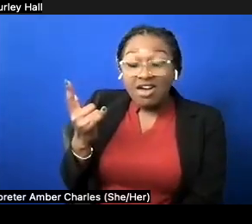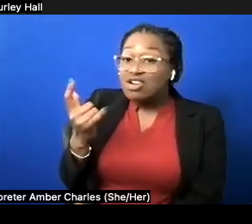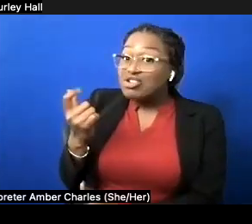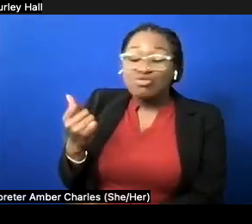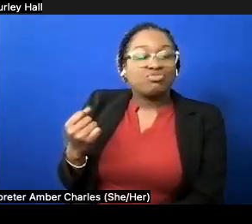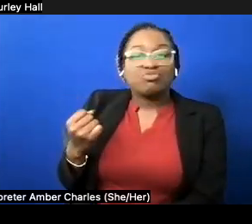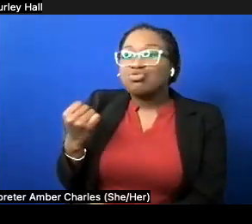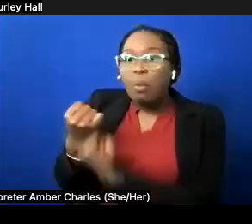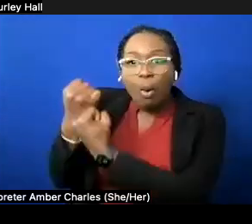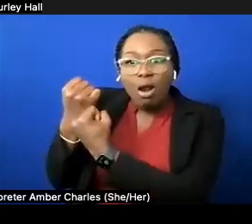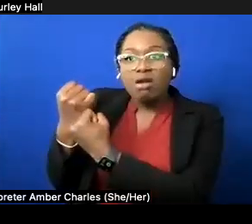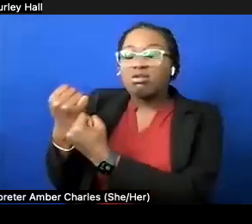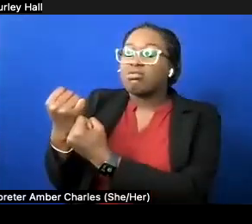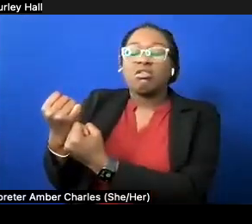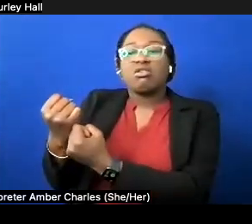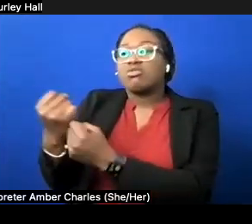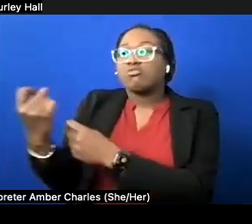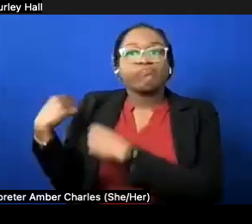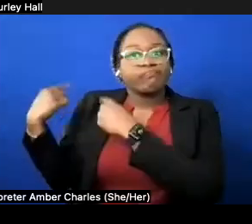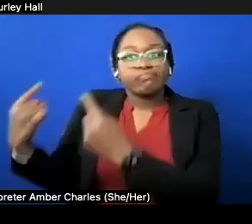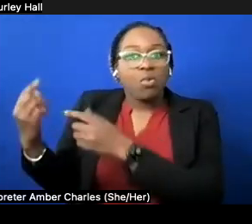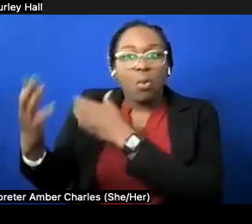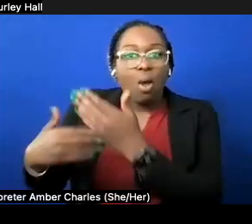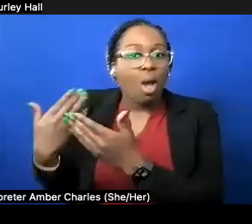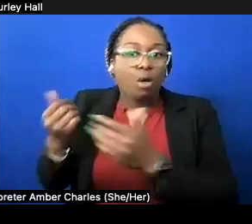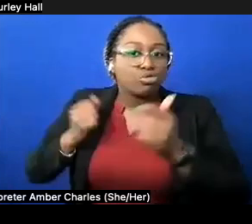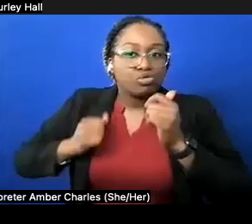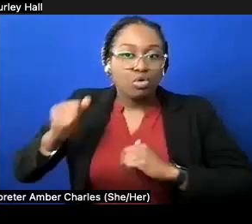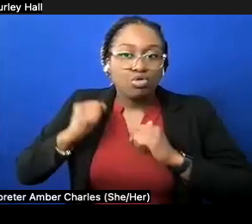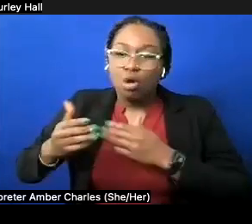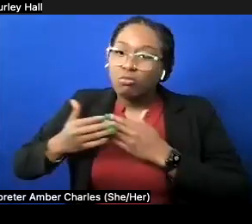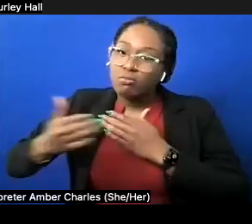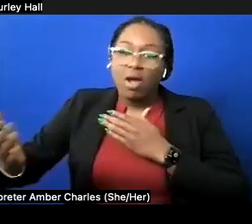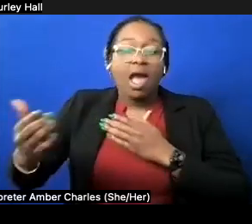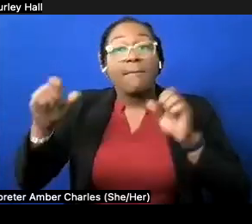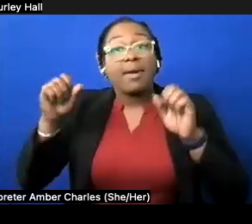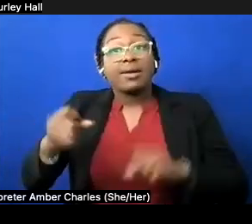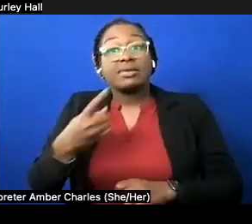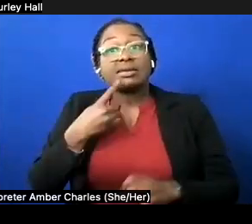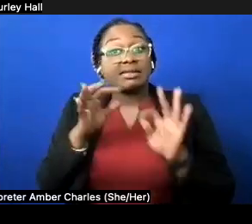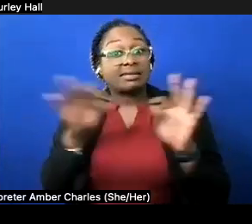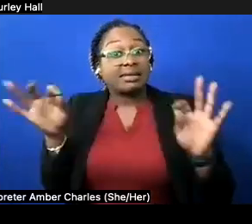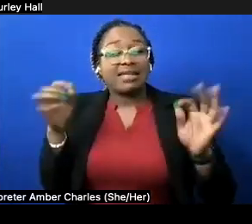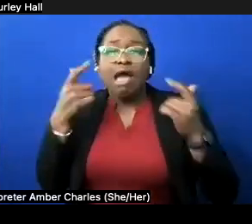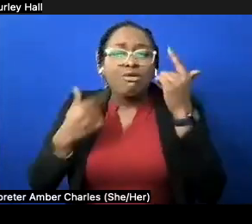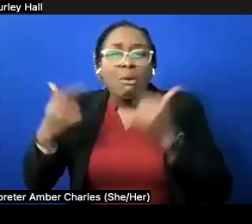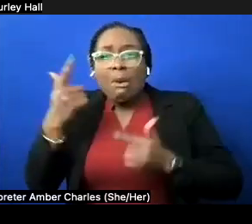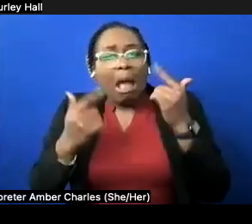shown me through all of these episodes. I am able to say that sentence and cry about